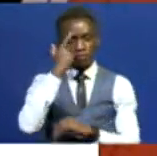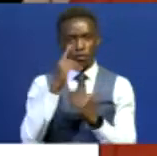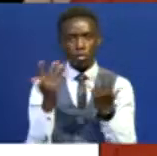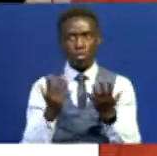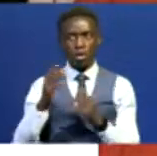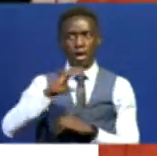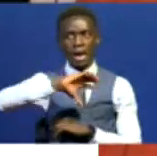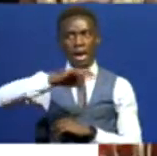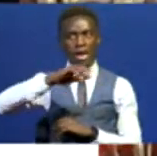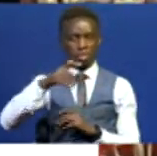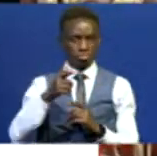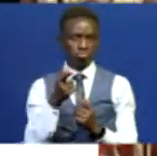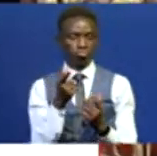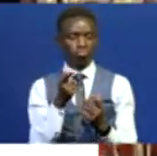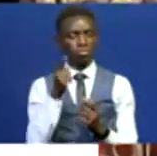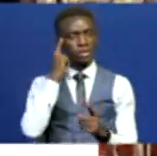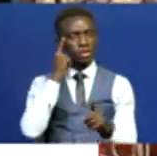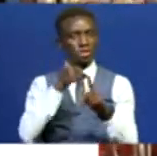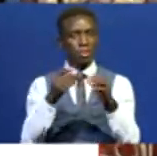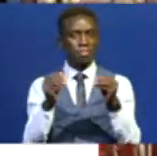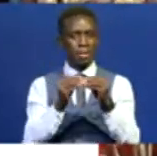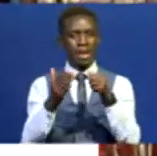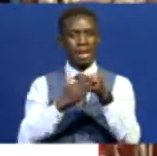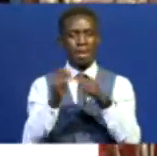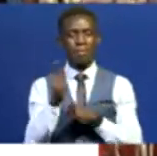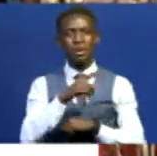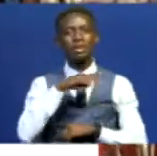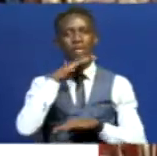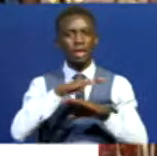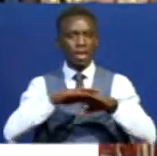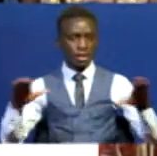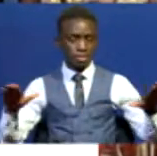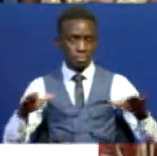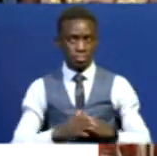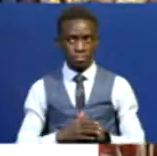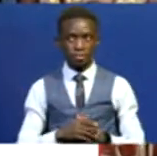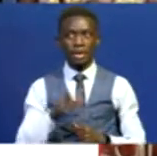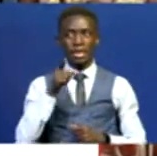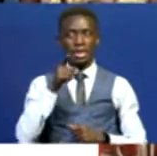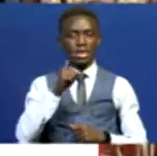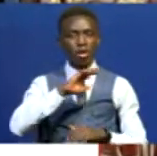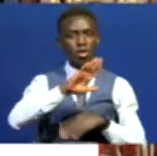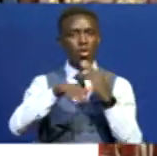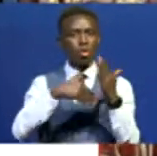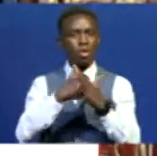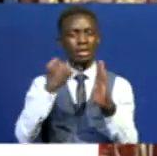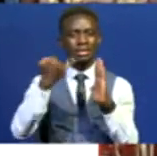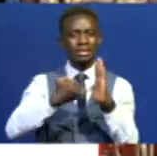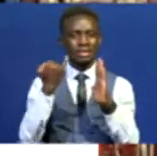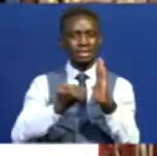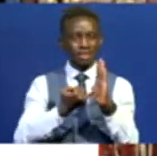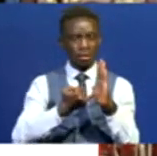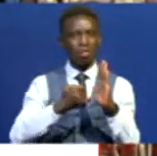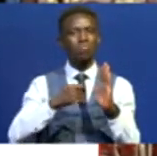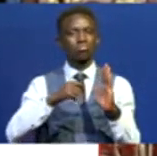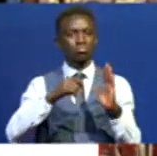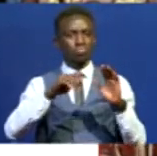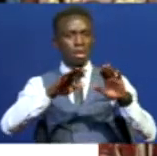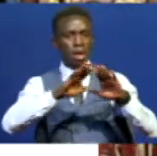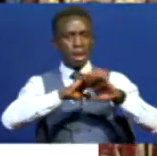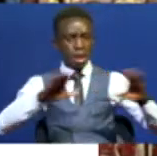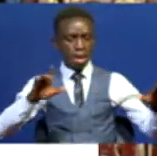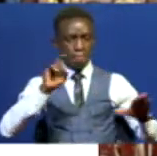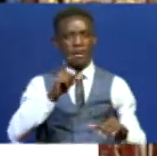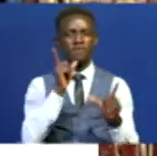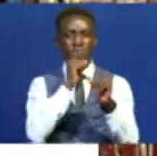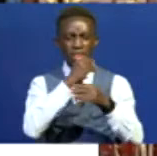the 9-month deadline. These county aggregation and industrial parks should be finished within the next 9 months and make